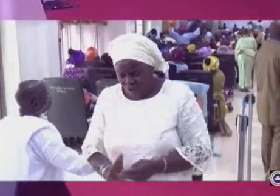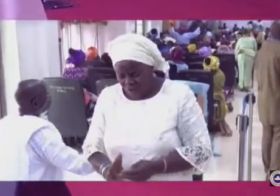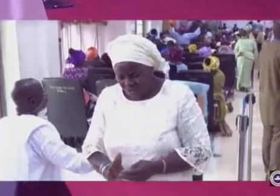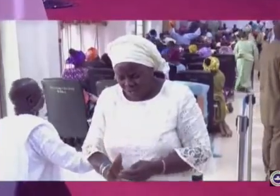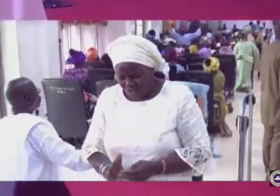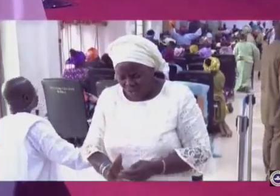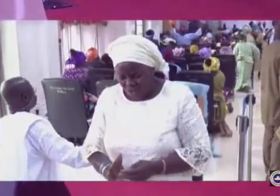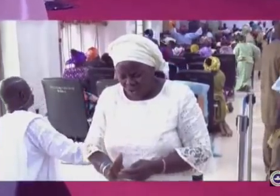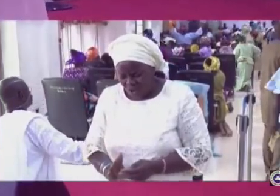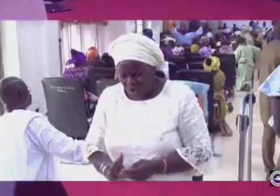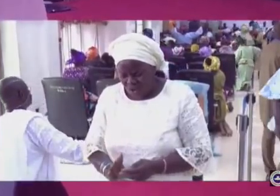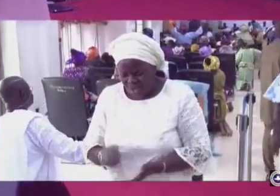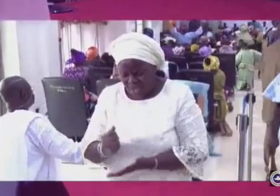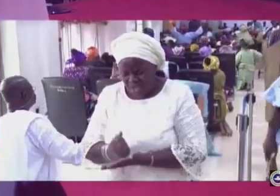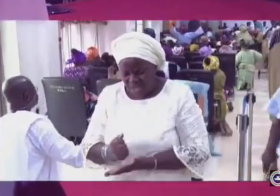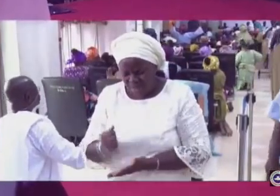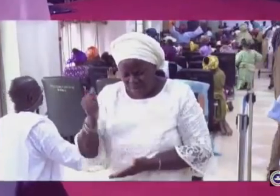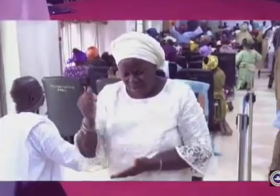heart,